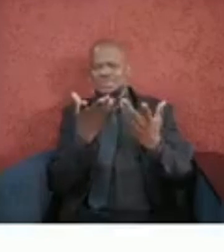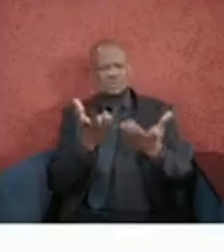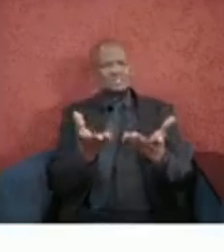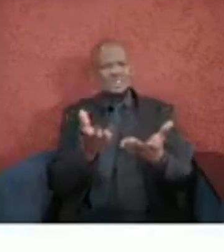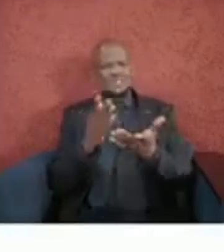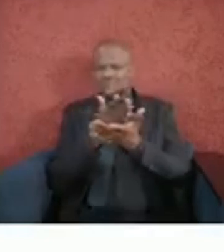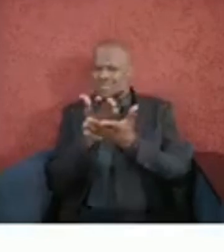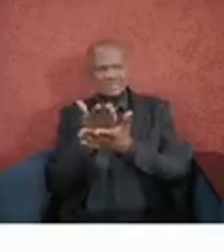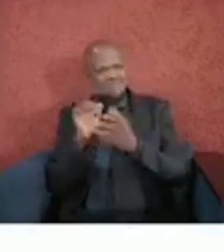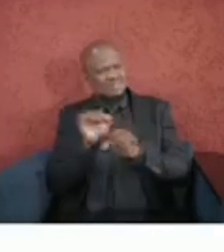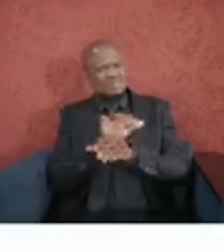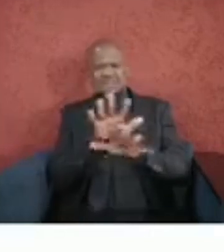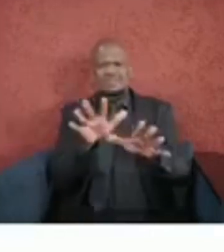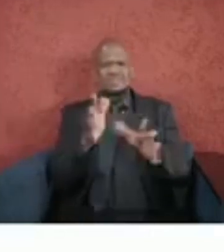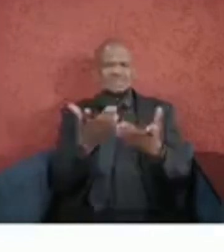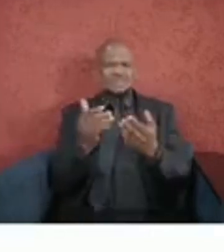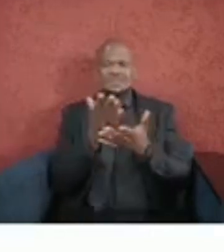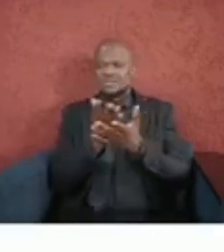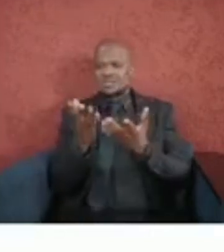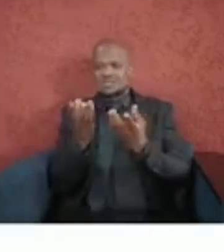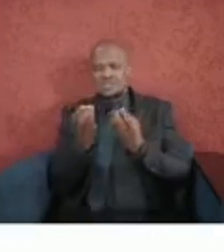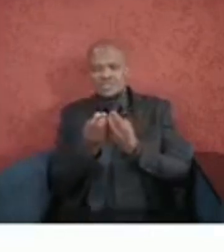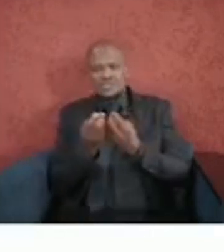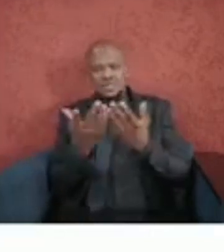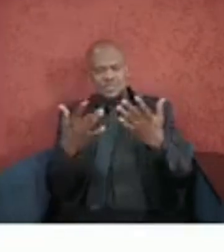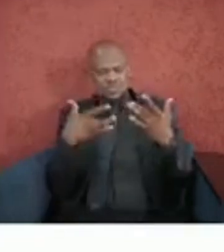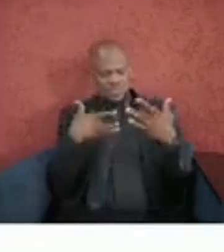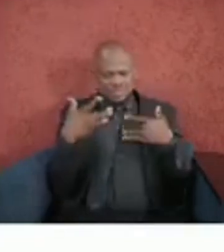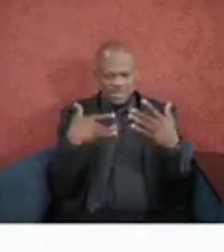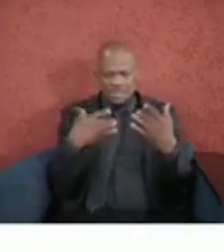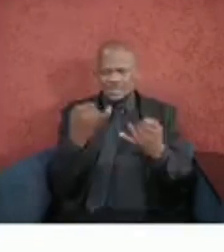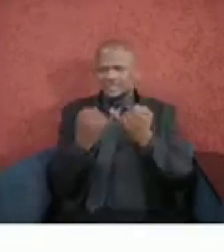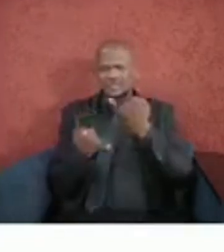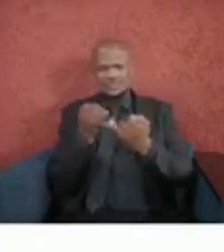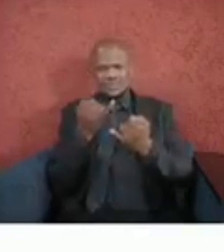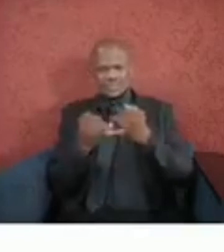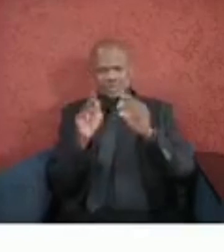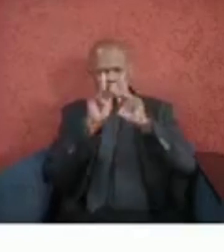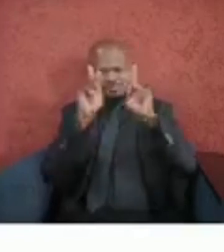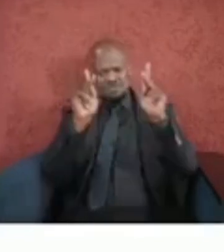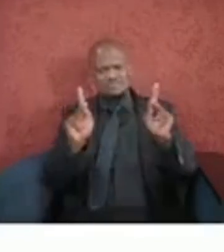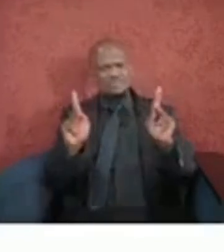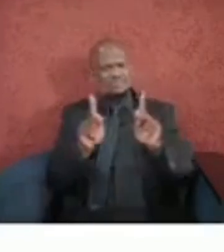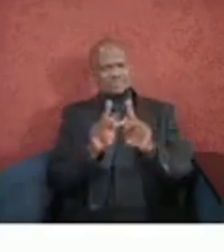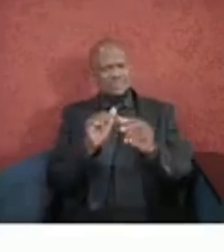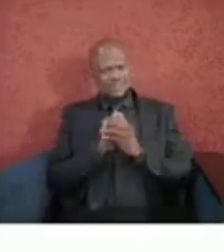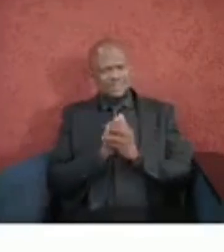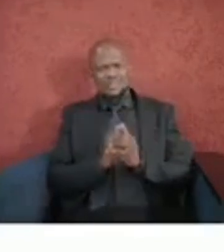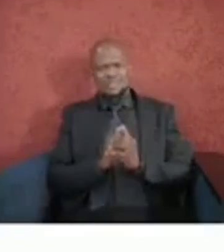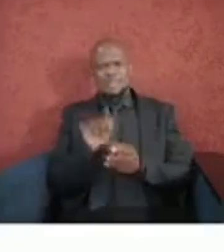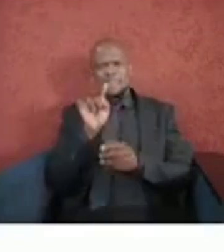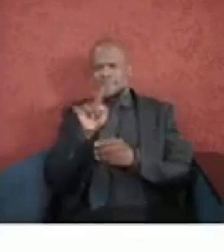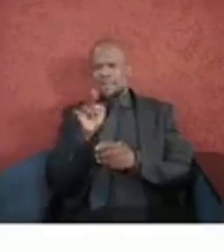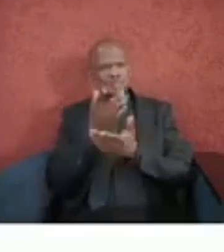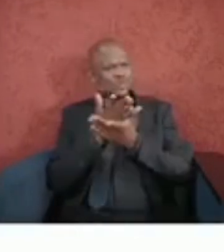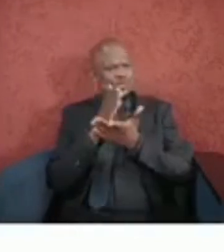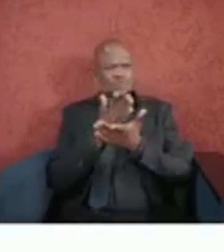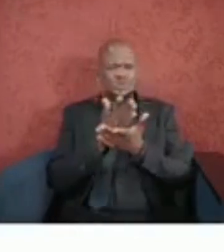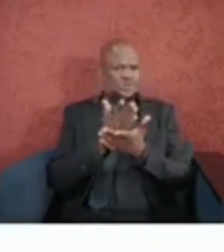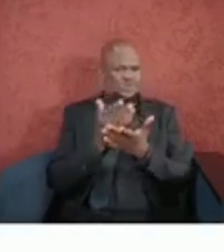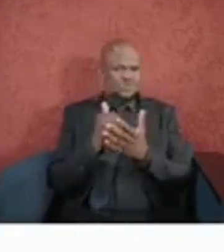The other one is on the non-consensual sharing of private sexual images, colloquially referred to as revenge